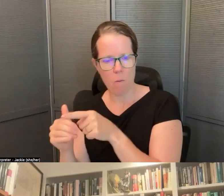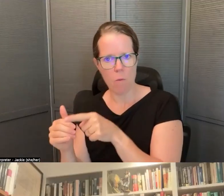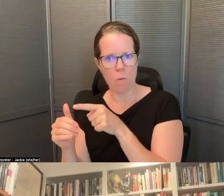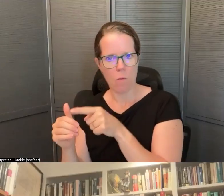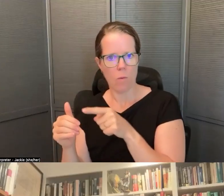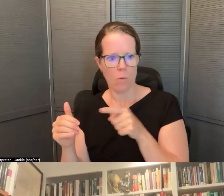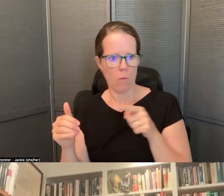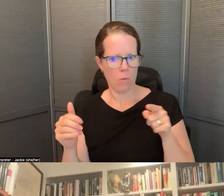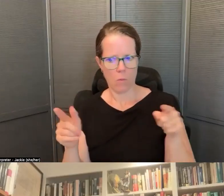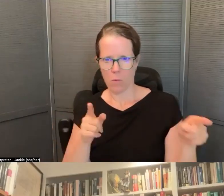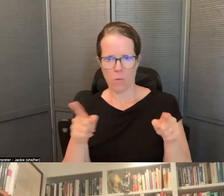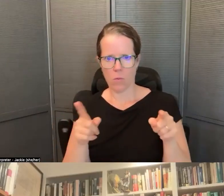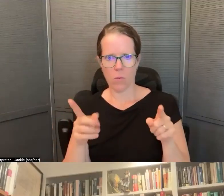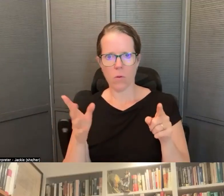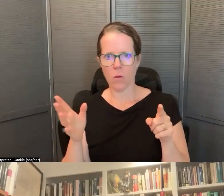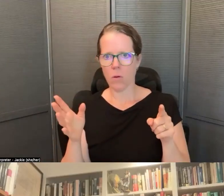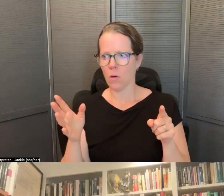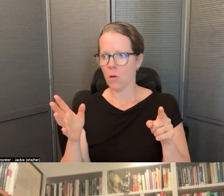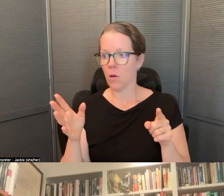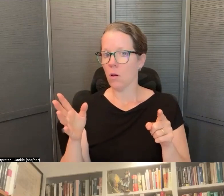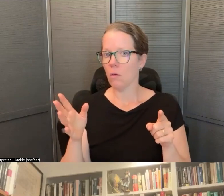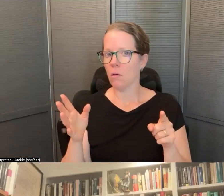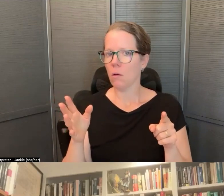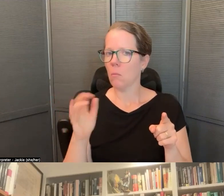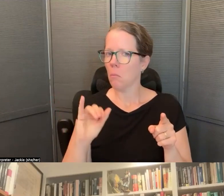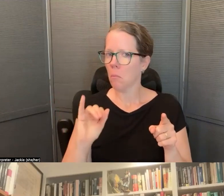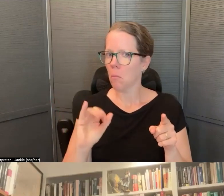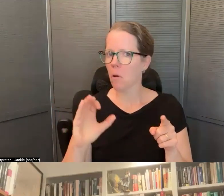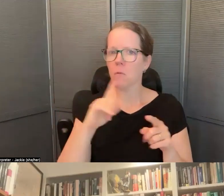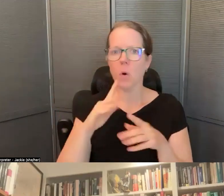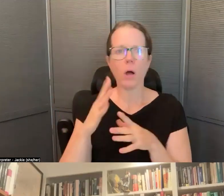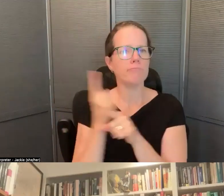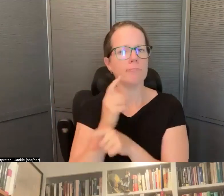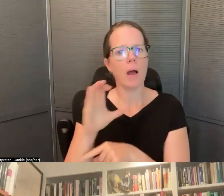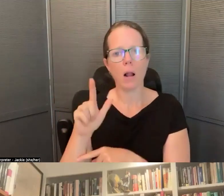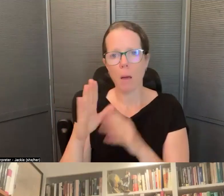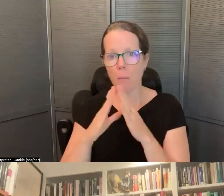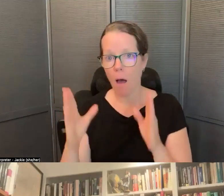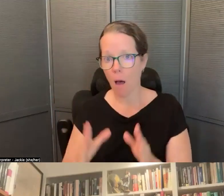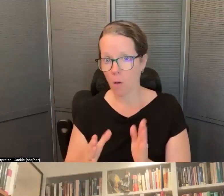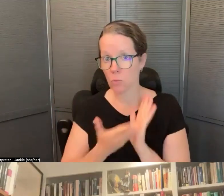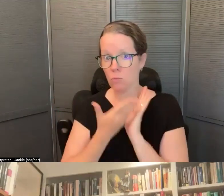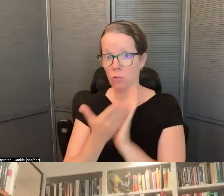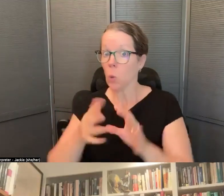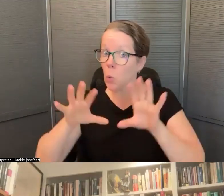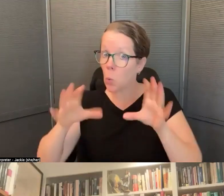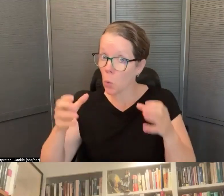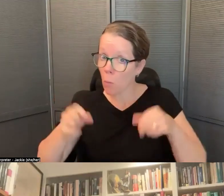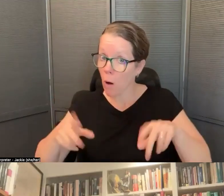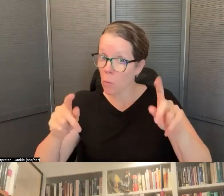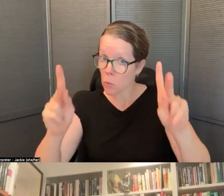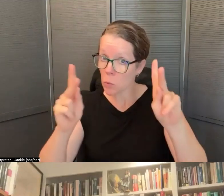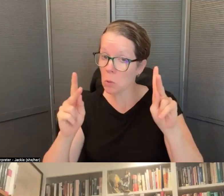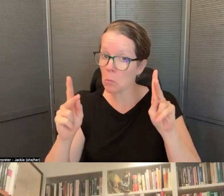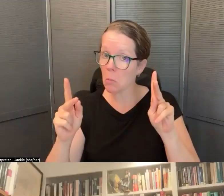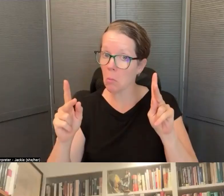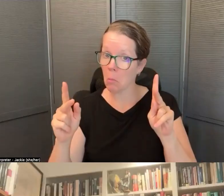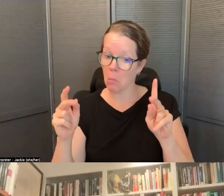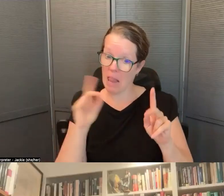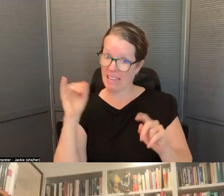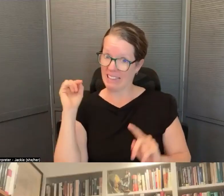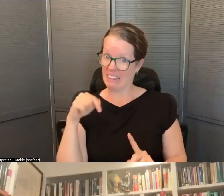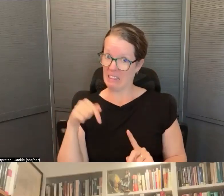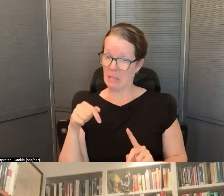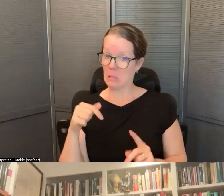in a traditional clubhouse setting may potentially open up some doors in terms of